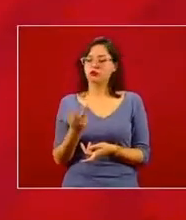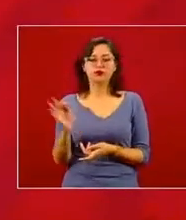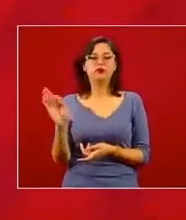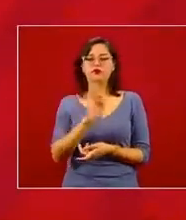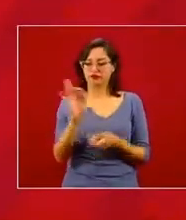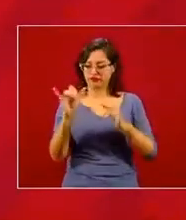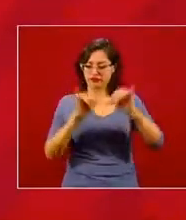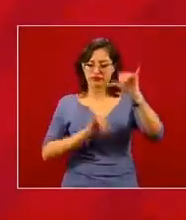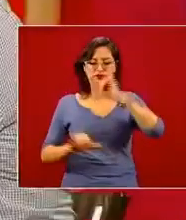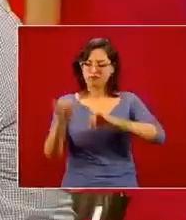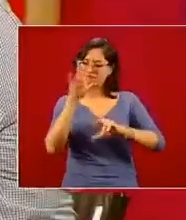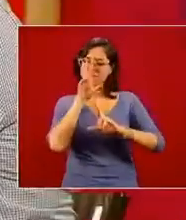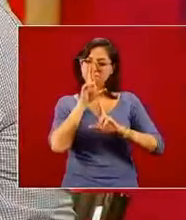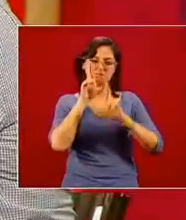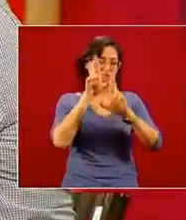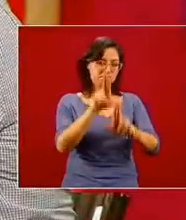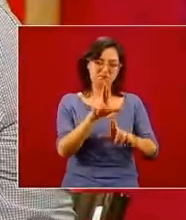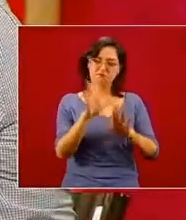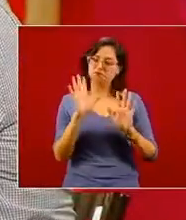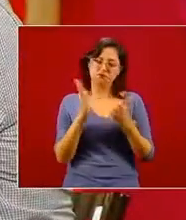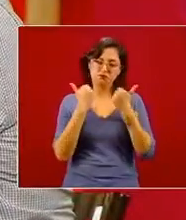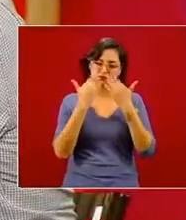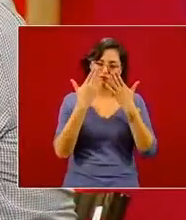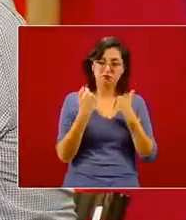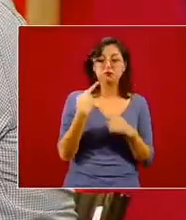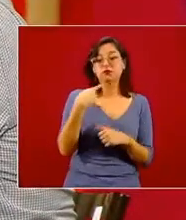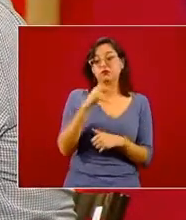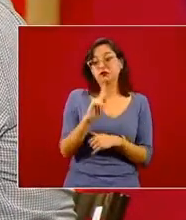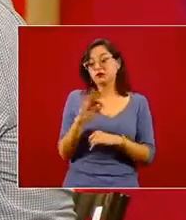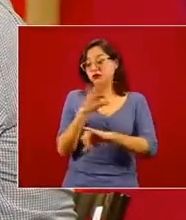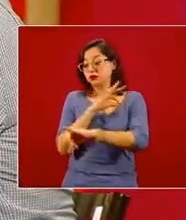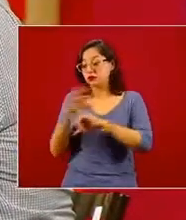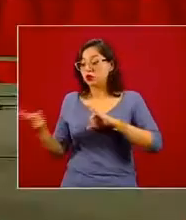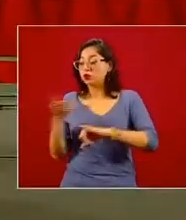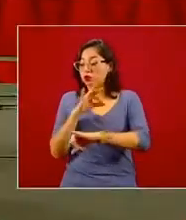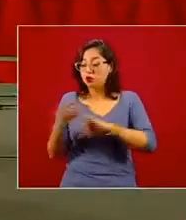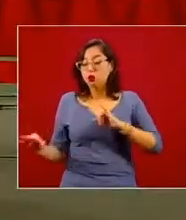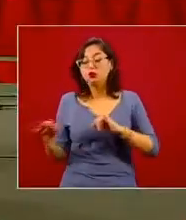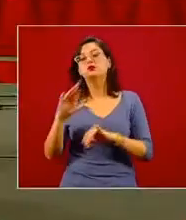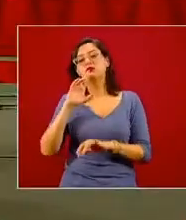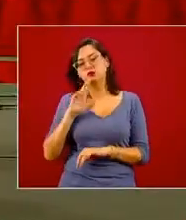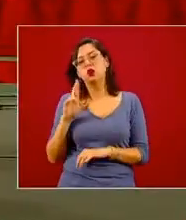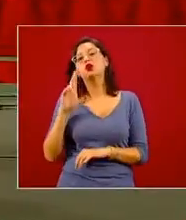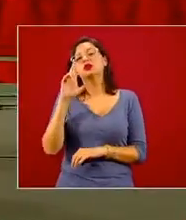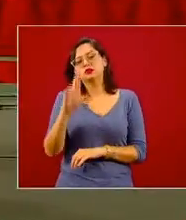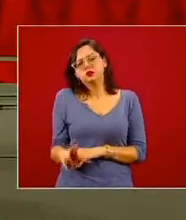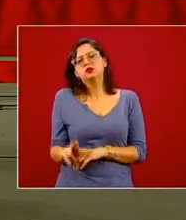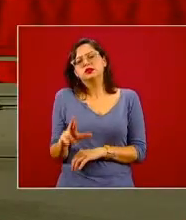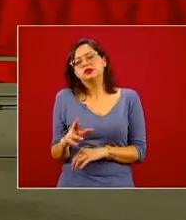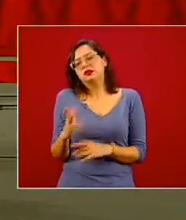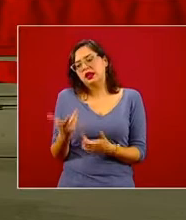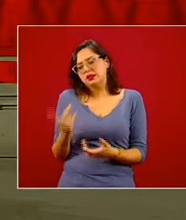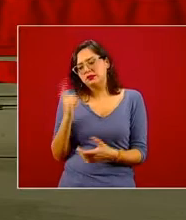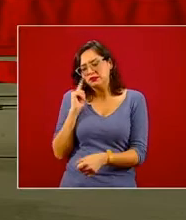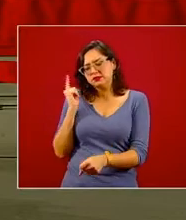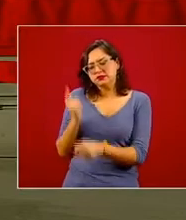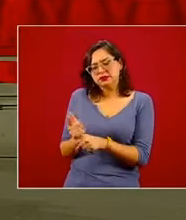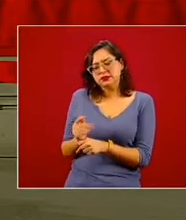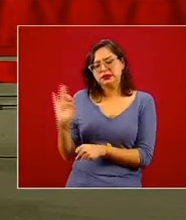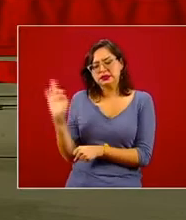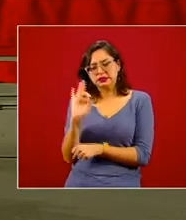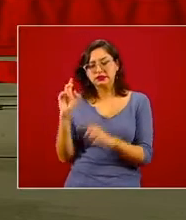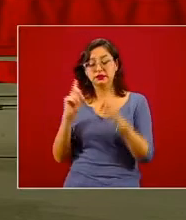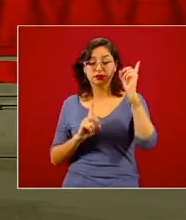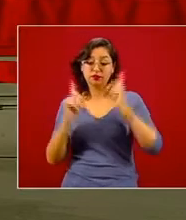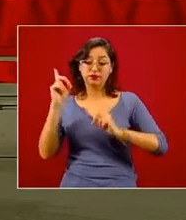we cannot laboratorio, do a pero no second sin una testing. clasificación final, porque desde el We momento en que could fue keep it notificada como sospechosa, o sea, de as tener a la test enfermedad,